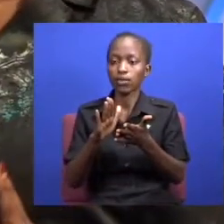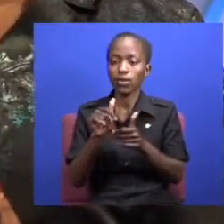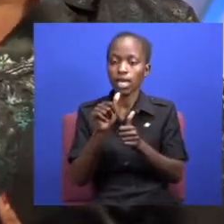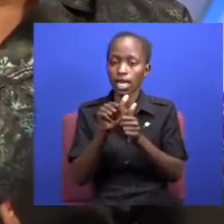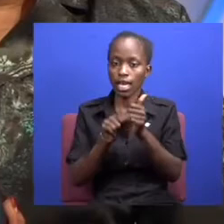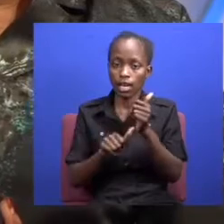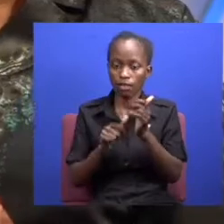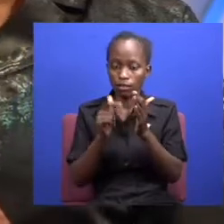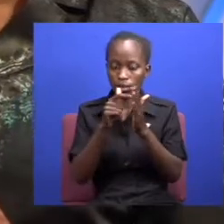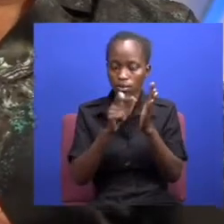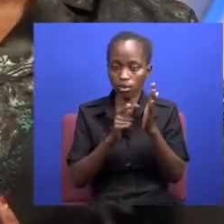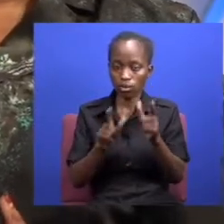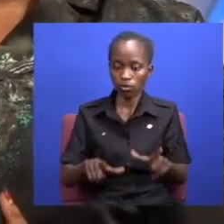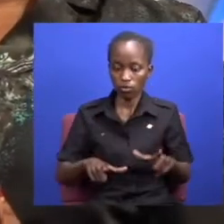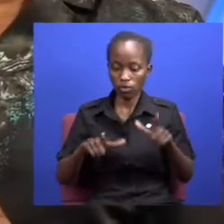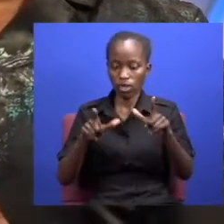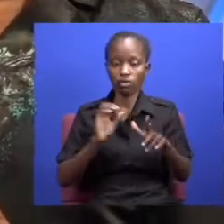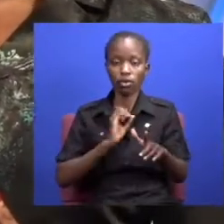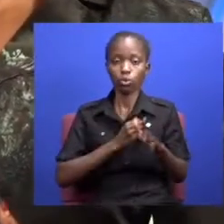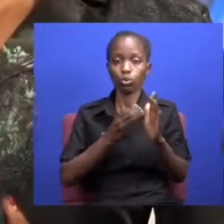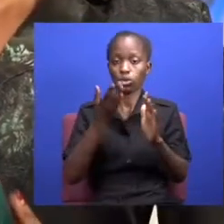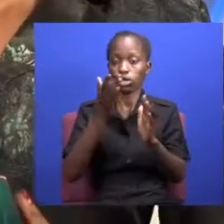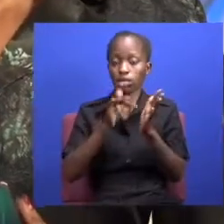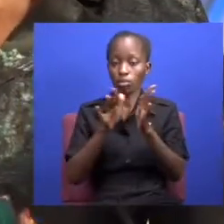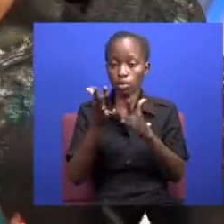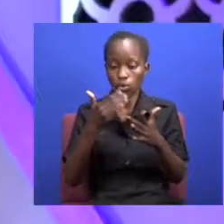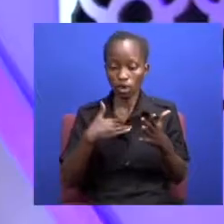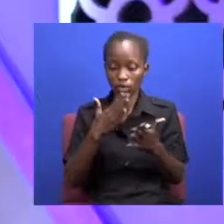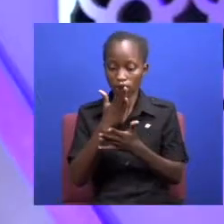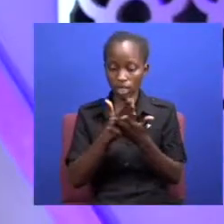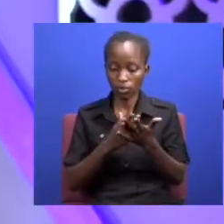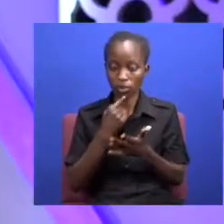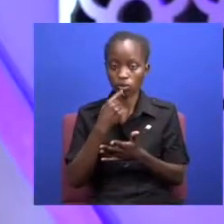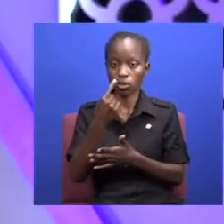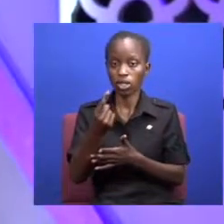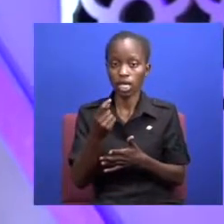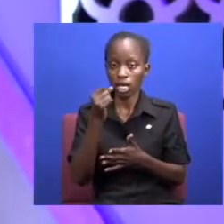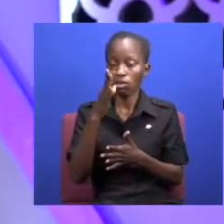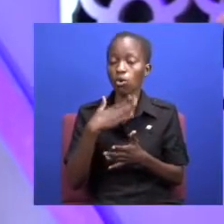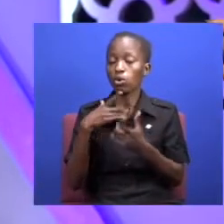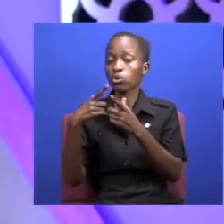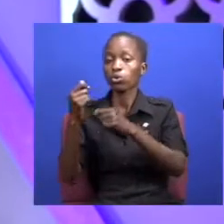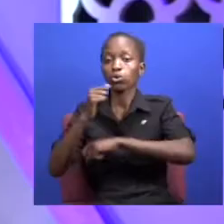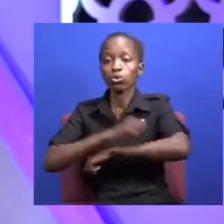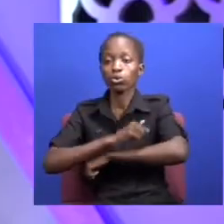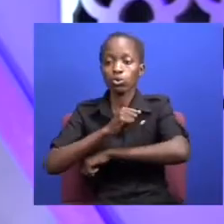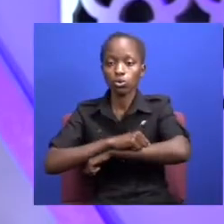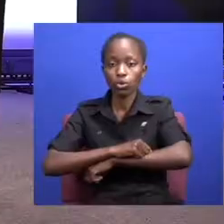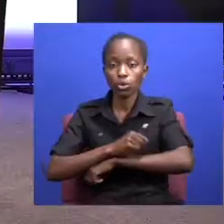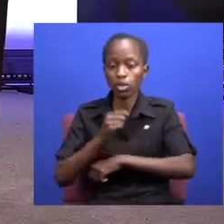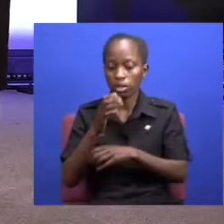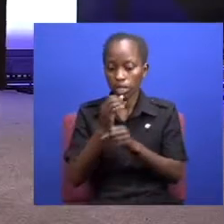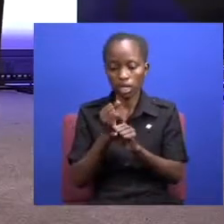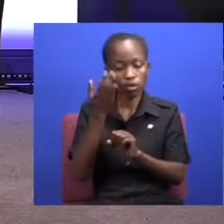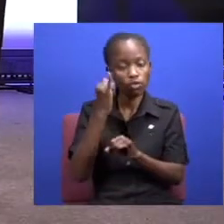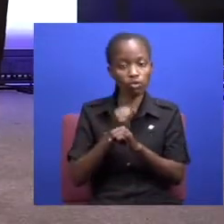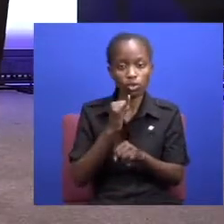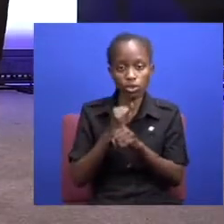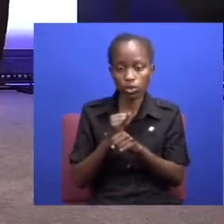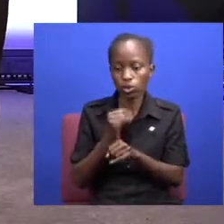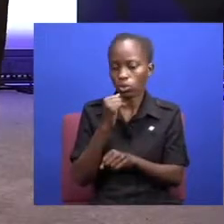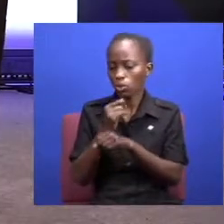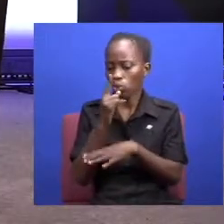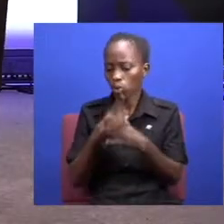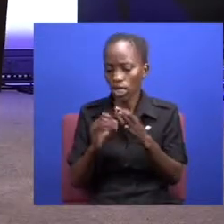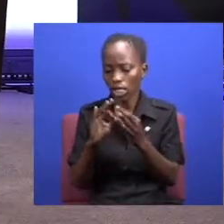that every detail of our life, every day, the Word of God has something to say, be it you're wanting to go to school, you're trusting God for a job,